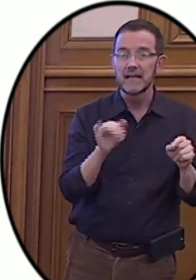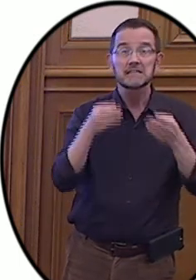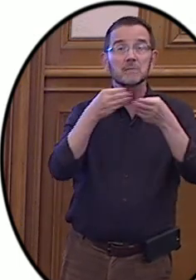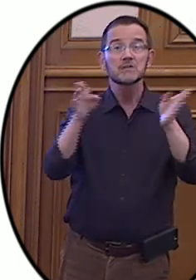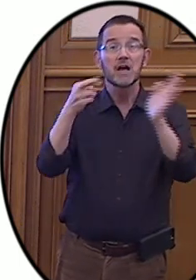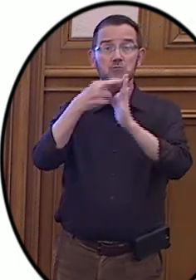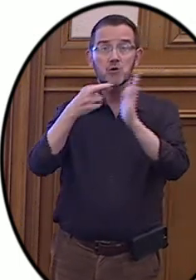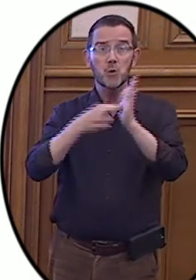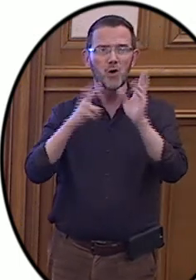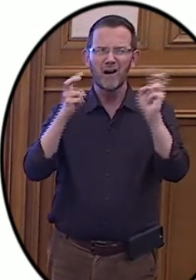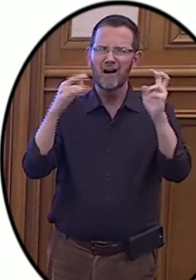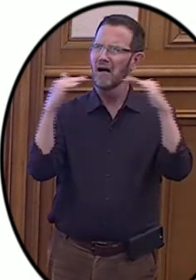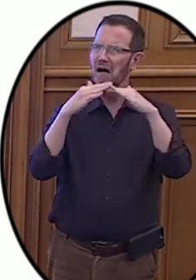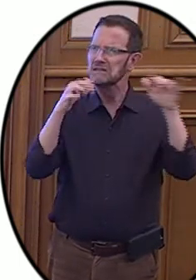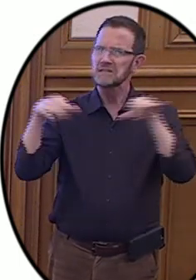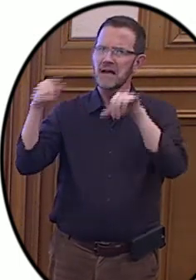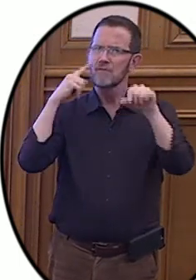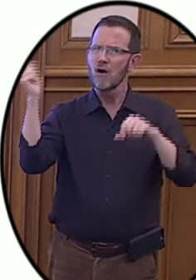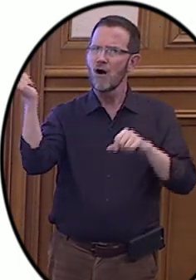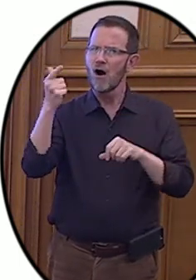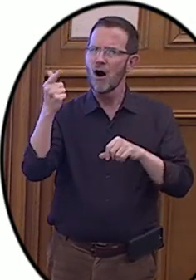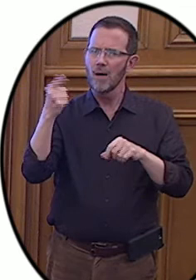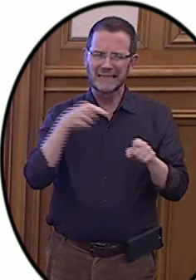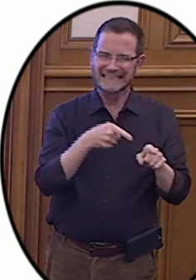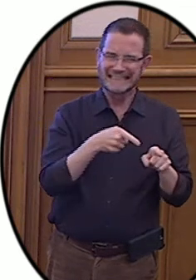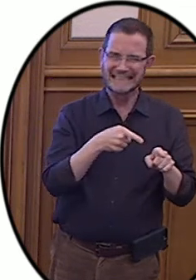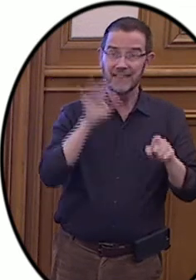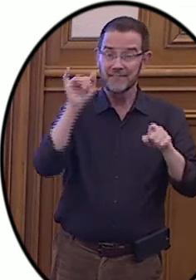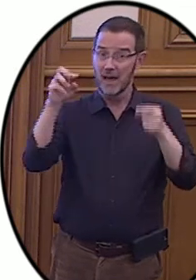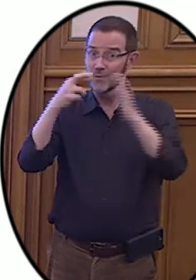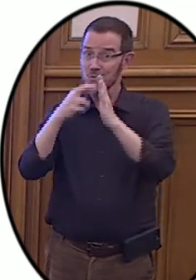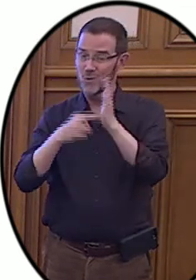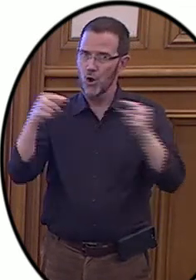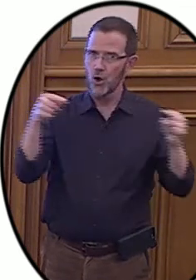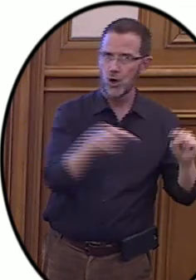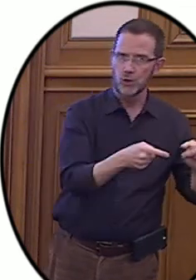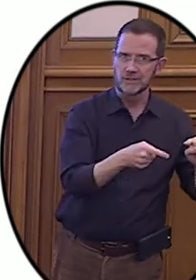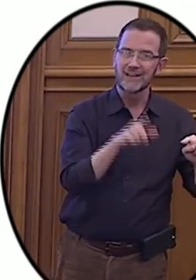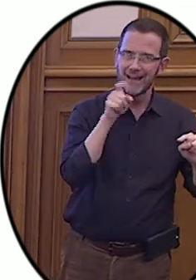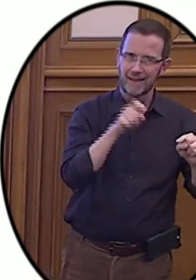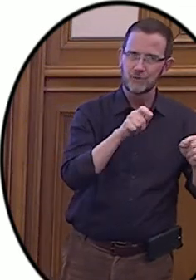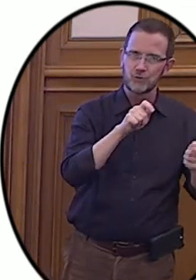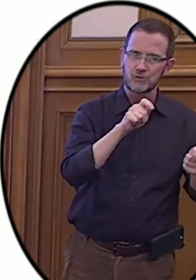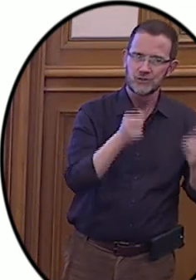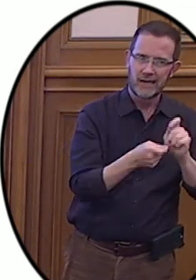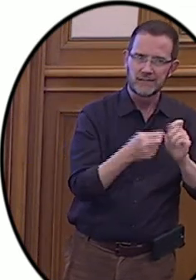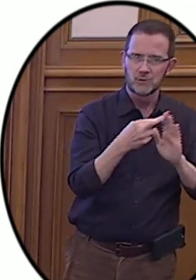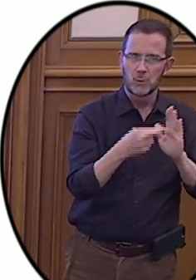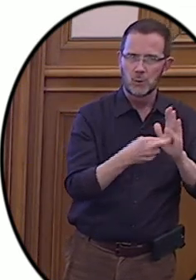can sometimes be a challenge for housing providers who are